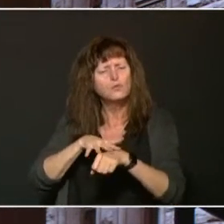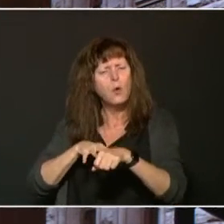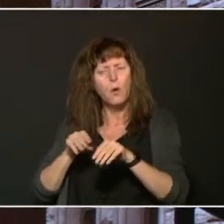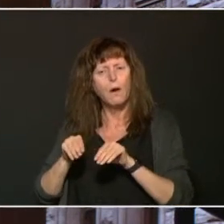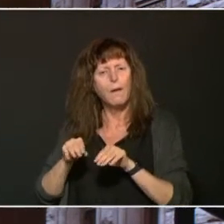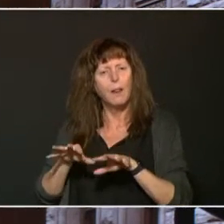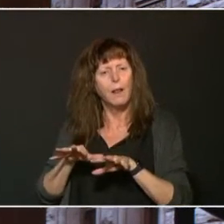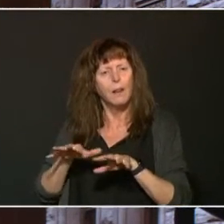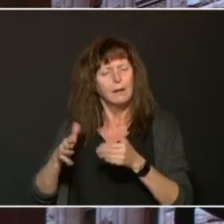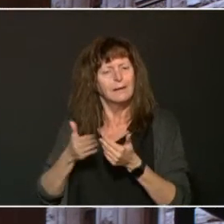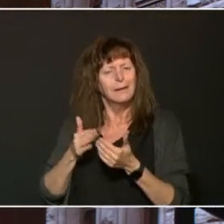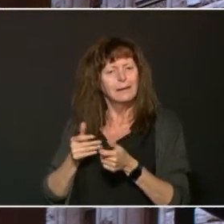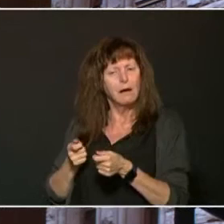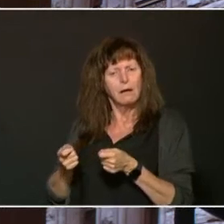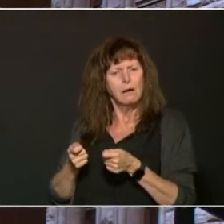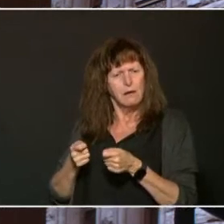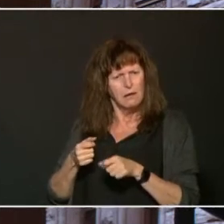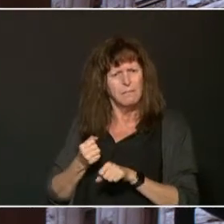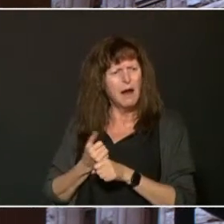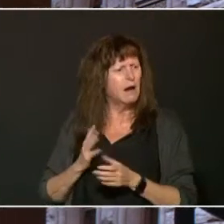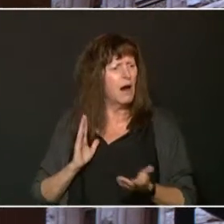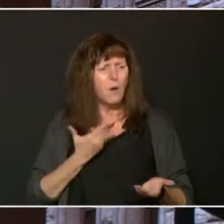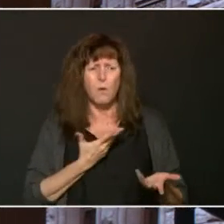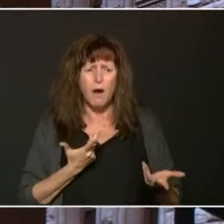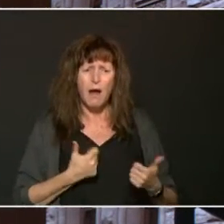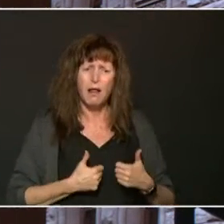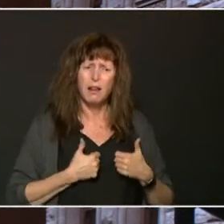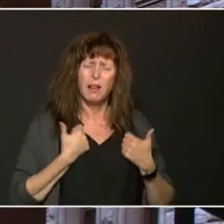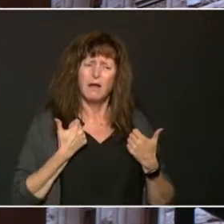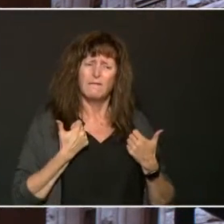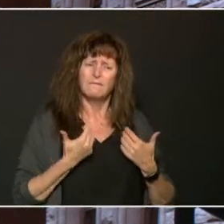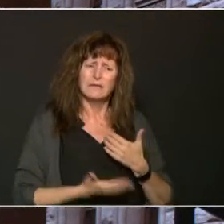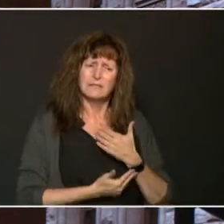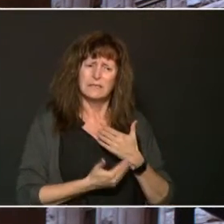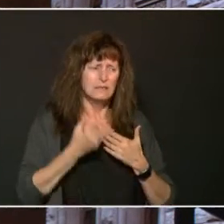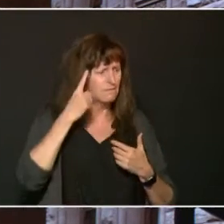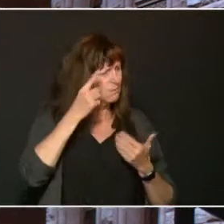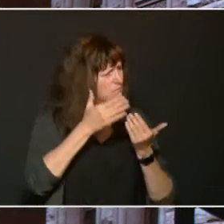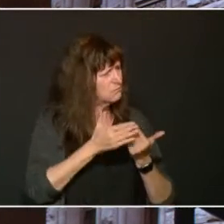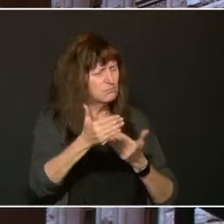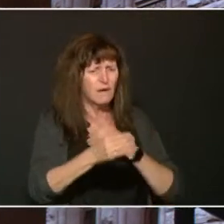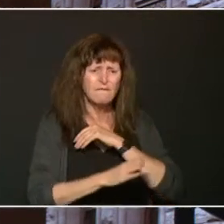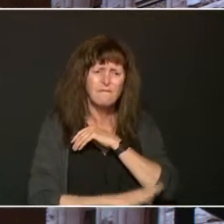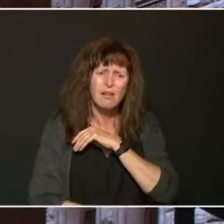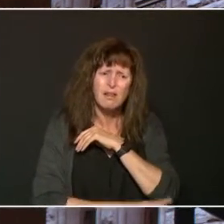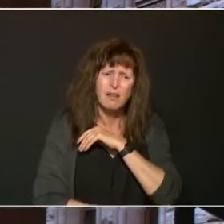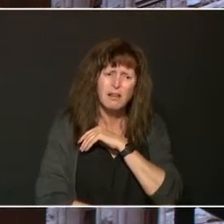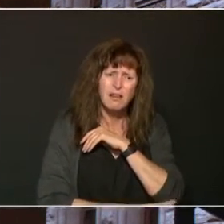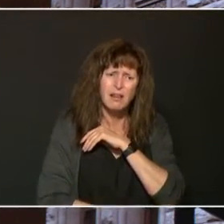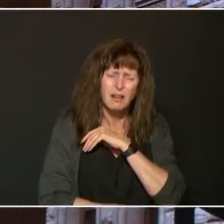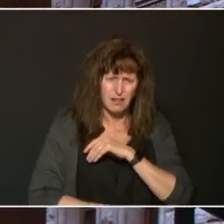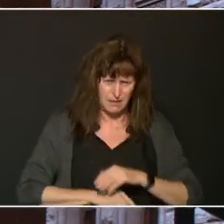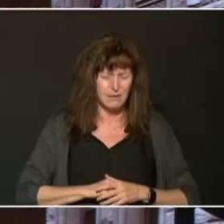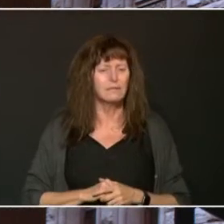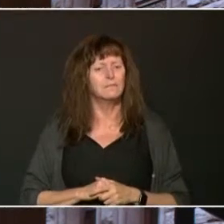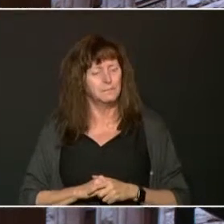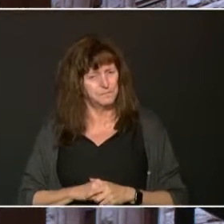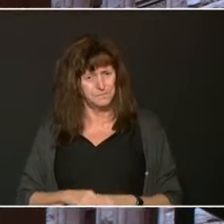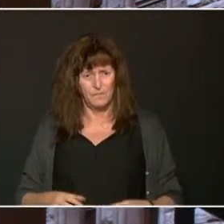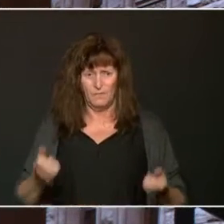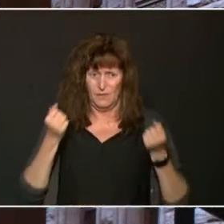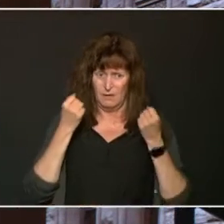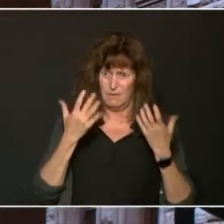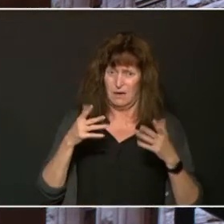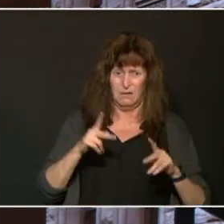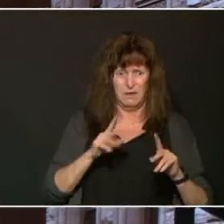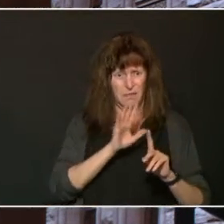wants to start spreading in the fall. Too many Ontarians have lost a loved one, have been hospitalized, have had to be in the intensive